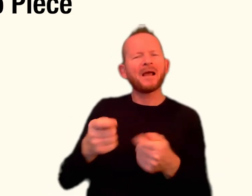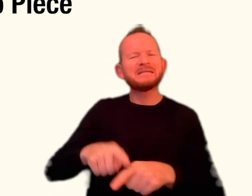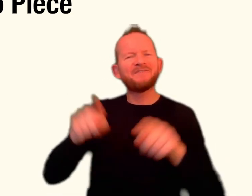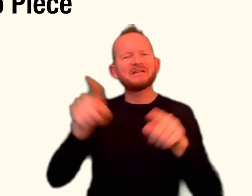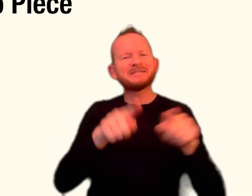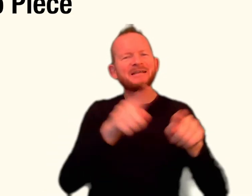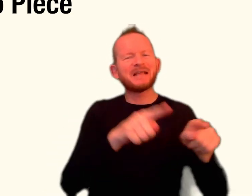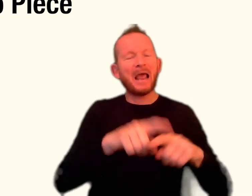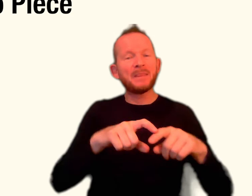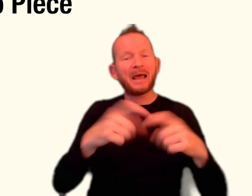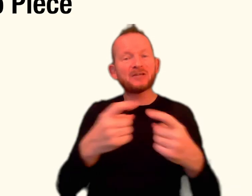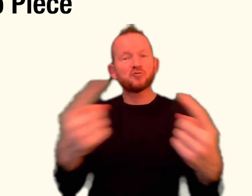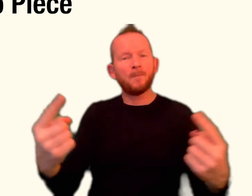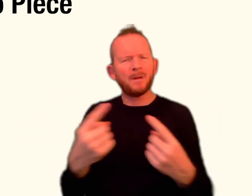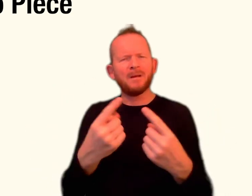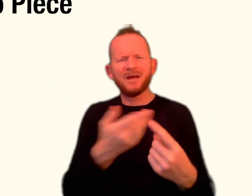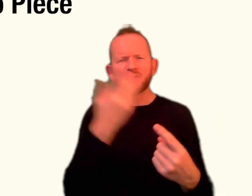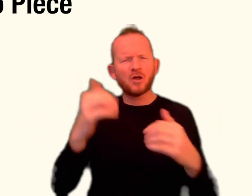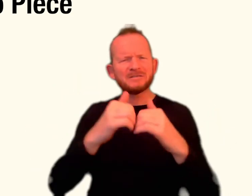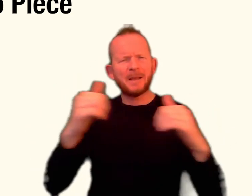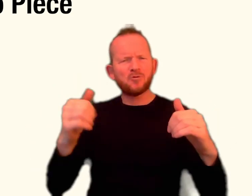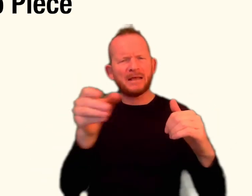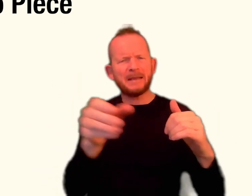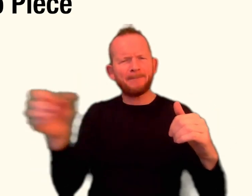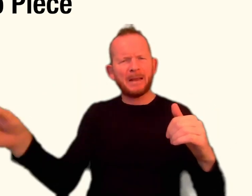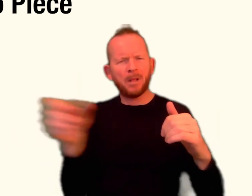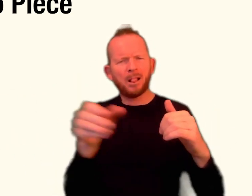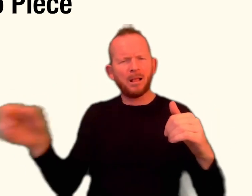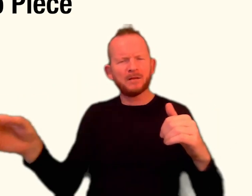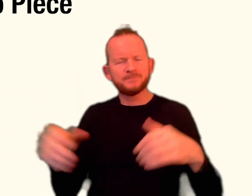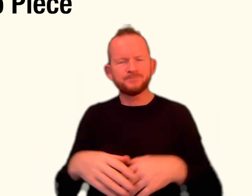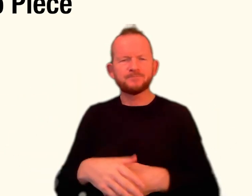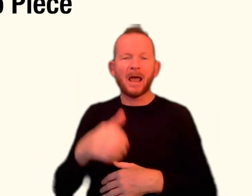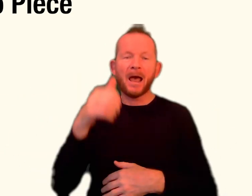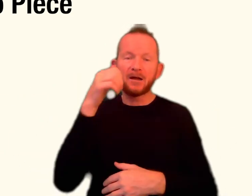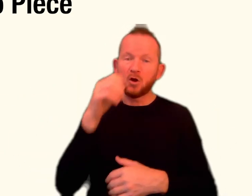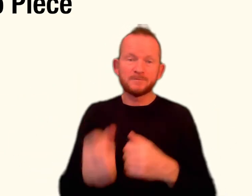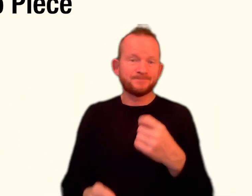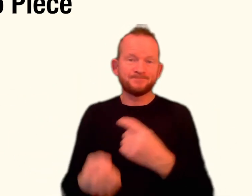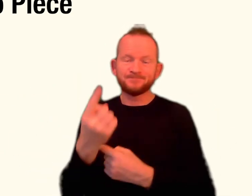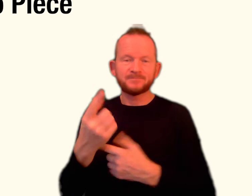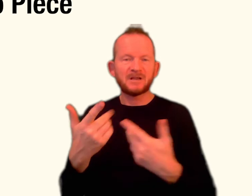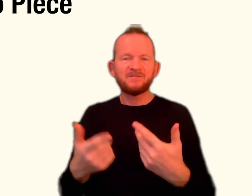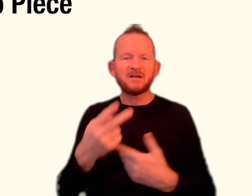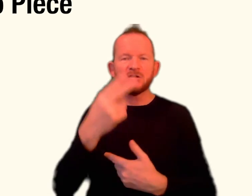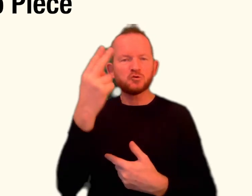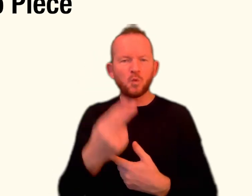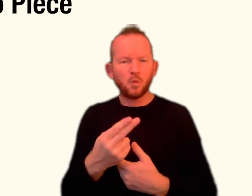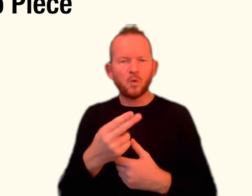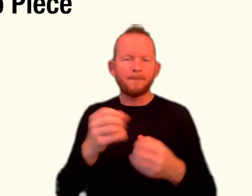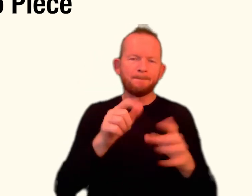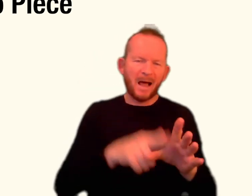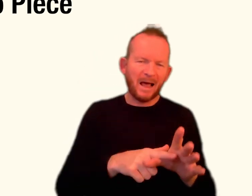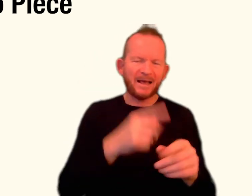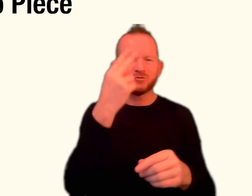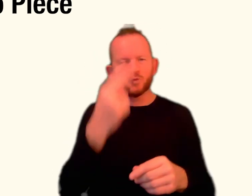in the classroom and not separating people out. Although I know that that's not the case, and it's very school by school basis,